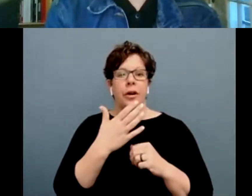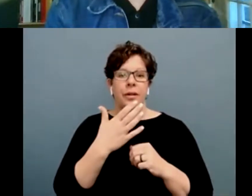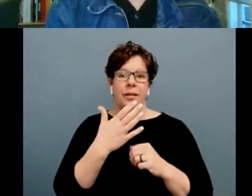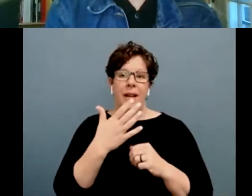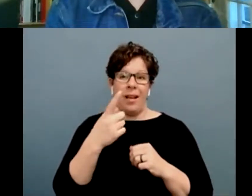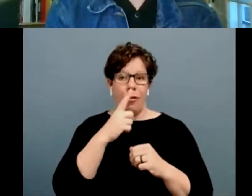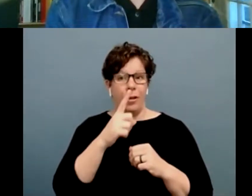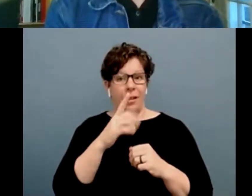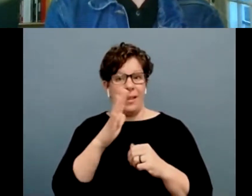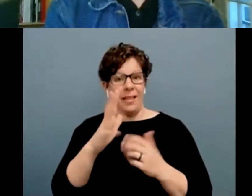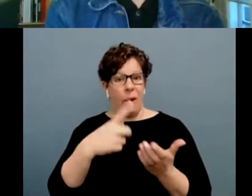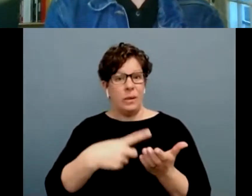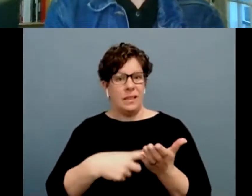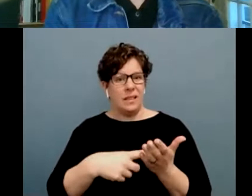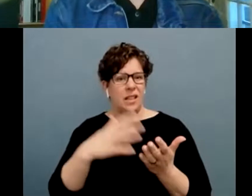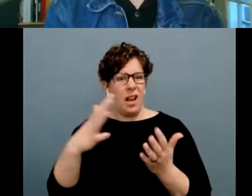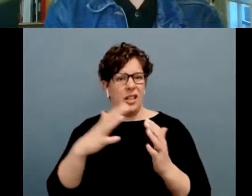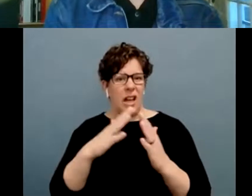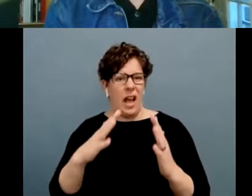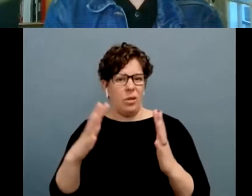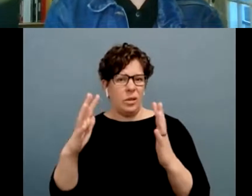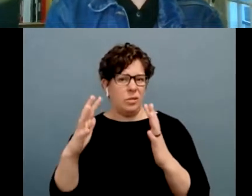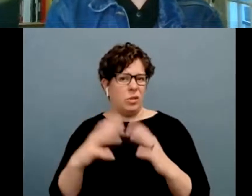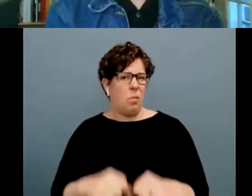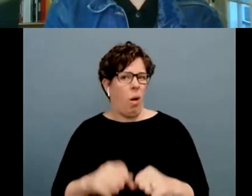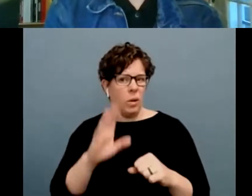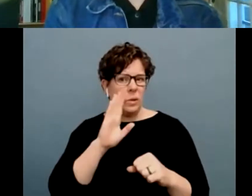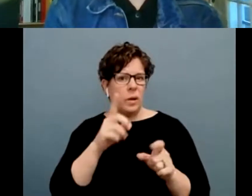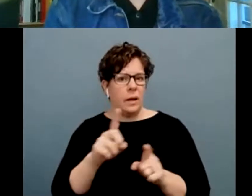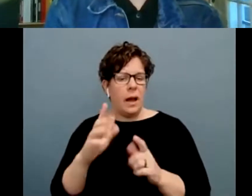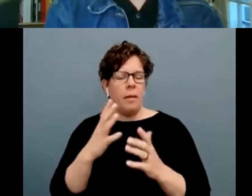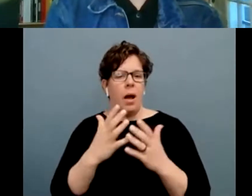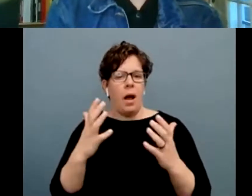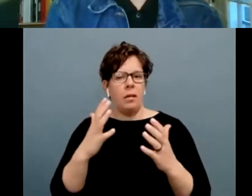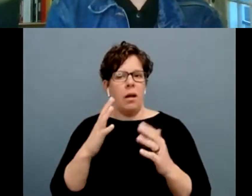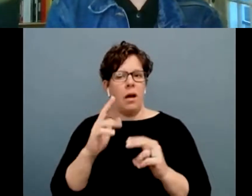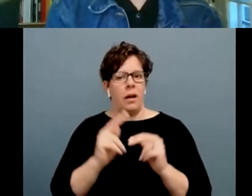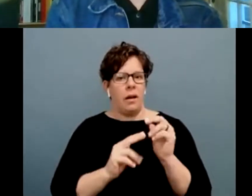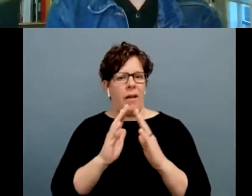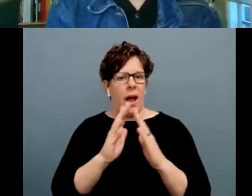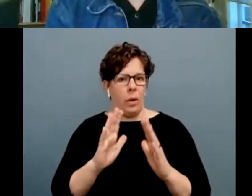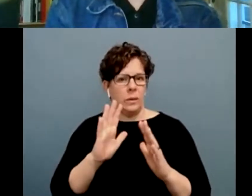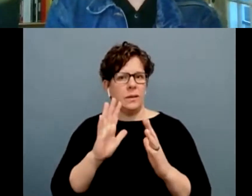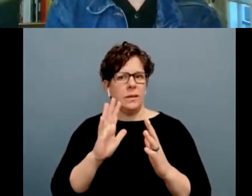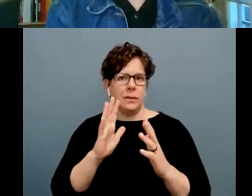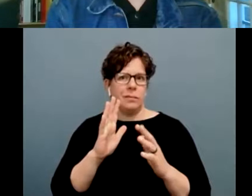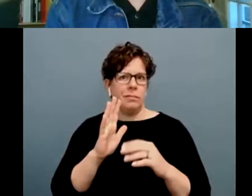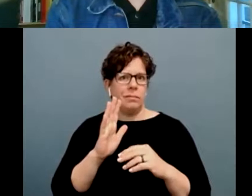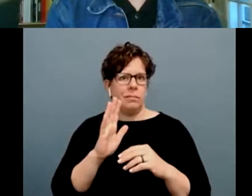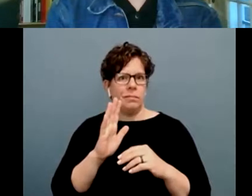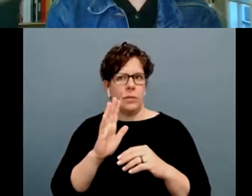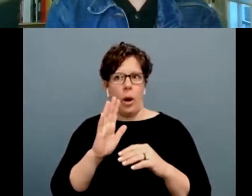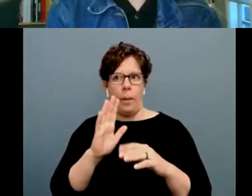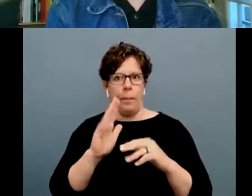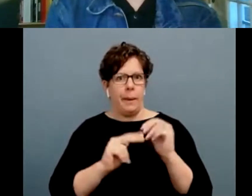demolished. There's a pretty heavy development scene happening in Boise right now. And so very likely